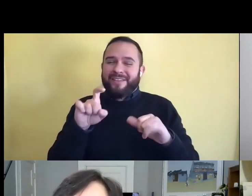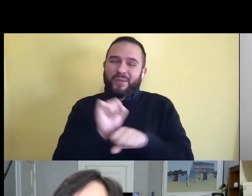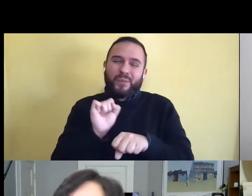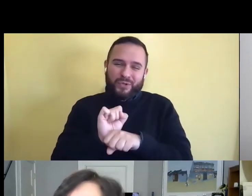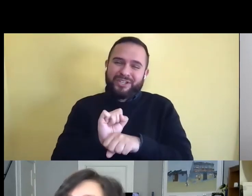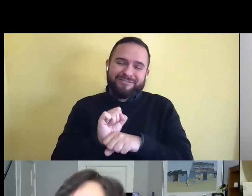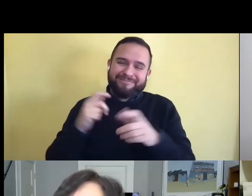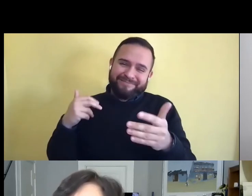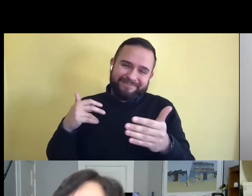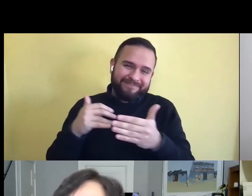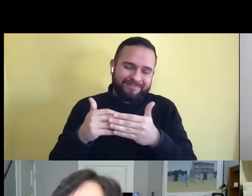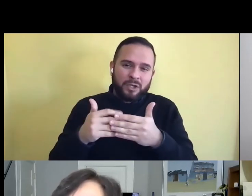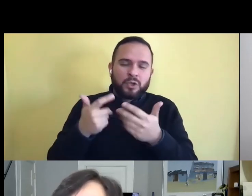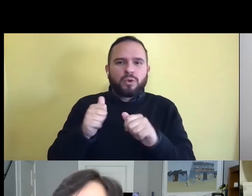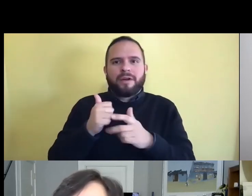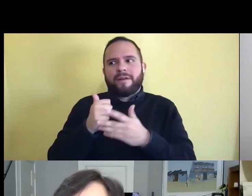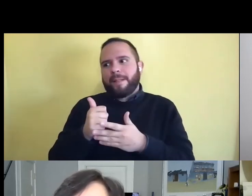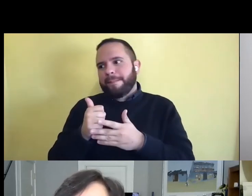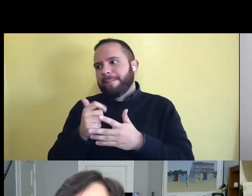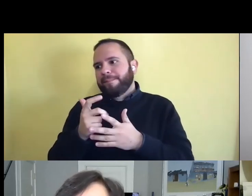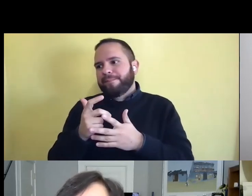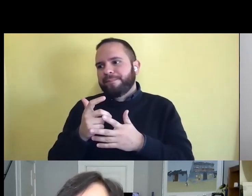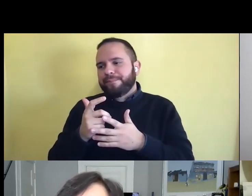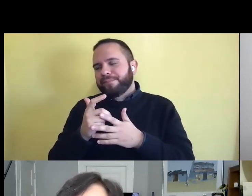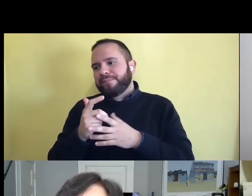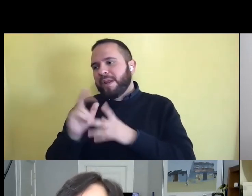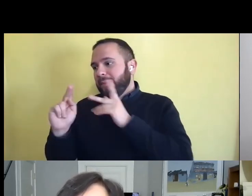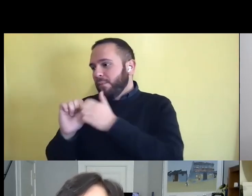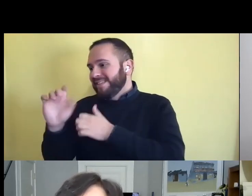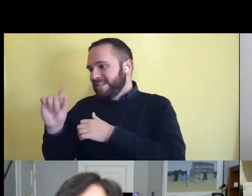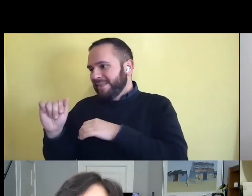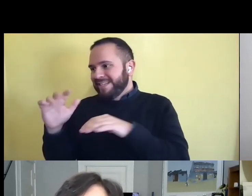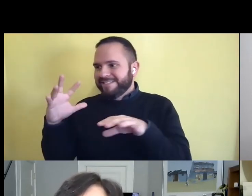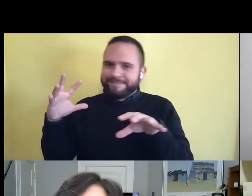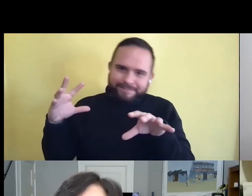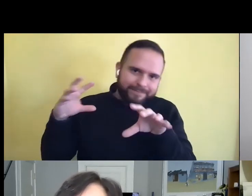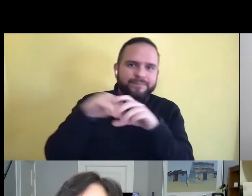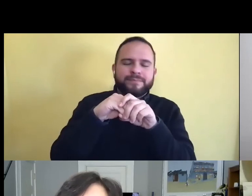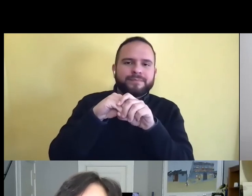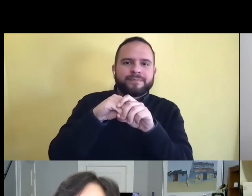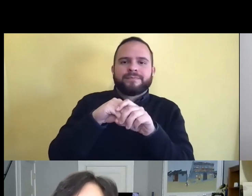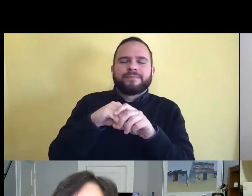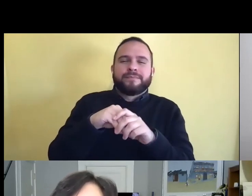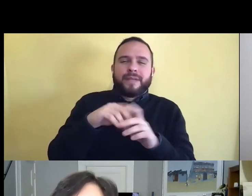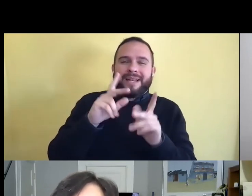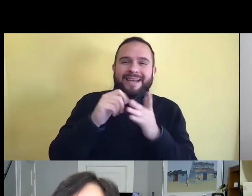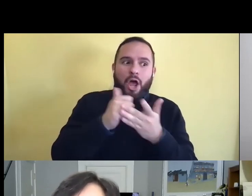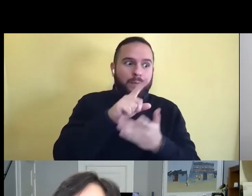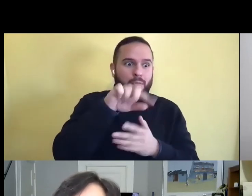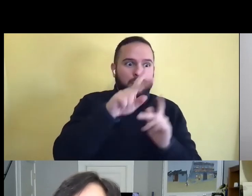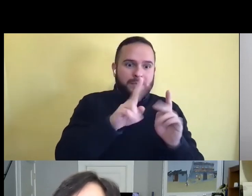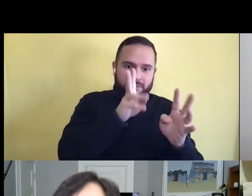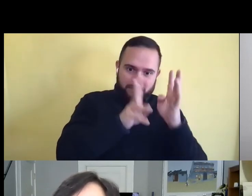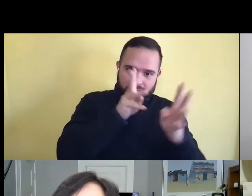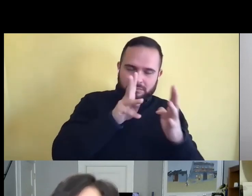integrating, but from integrating a people with disabilities mindset, understanding, and also the process into